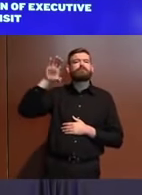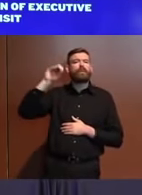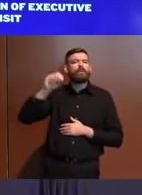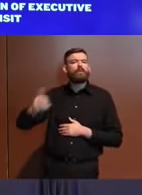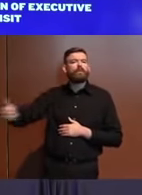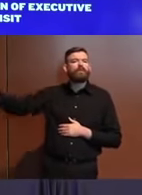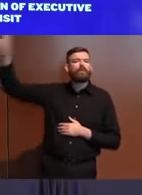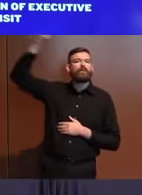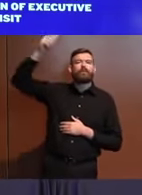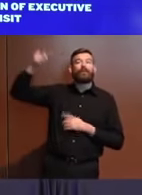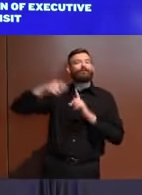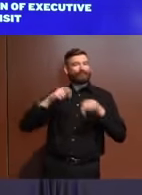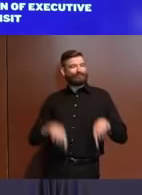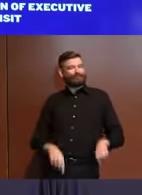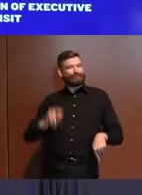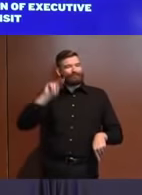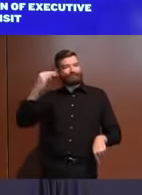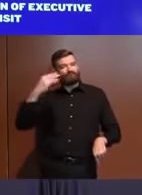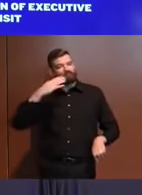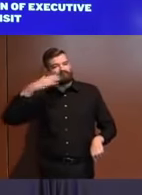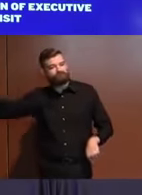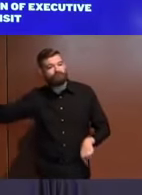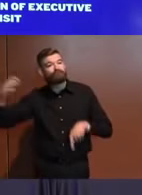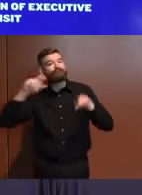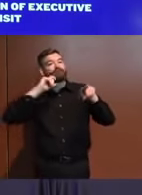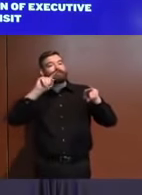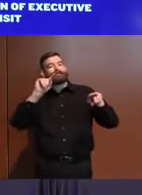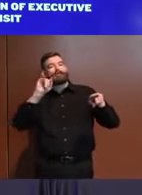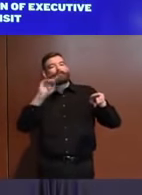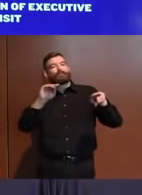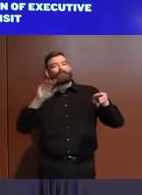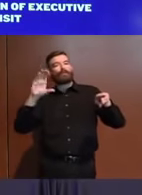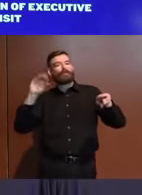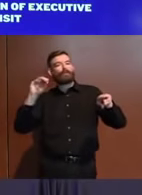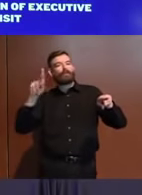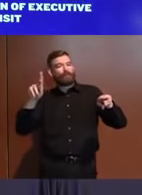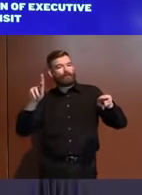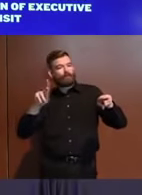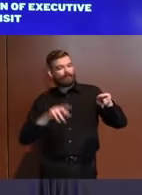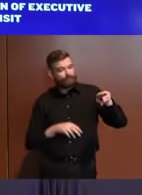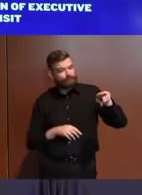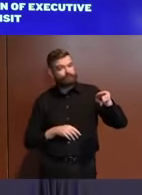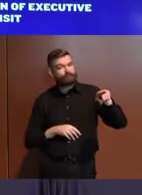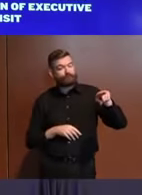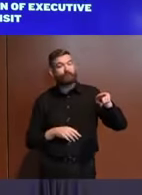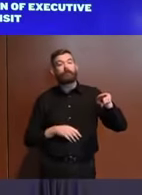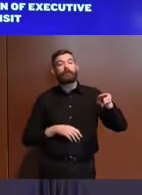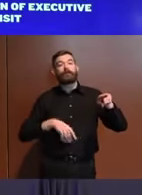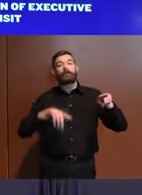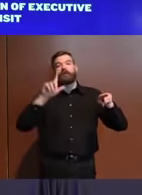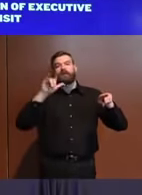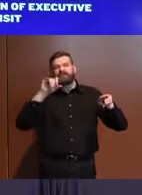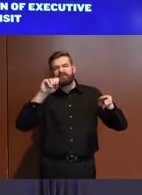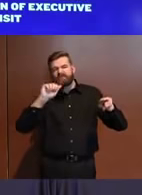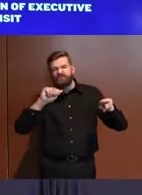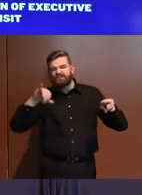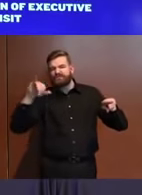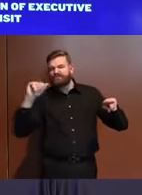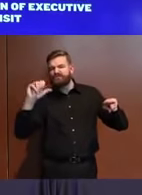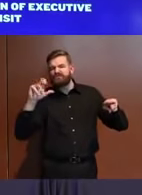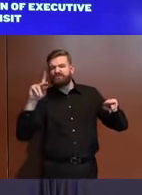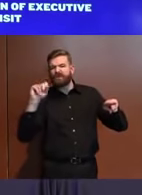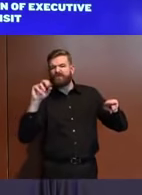is Merck, Apple, Tim Cook, and New Jersey's own Lisa Jackson. Our friends at UBS, who